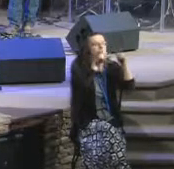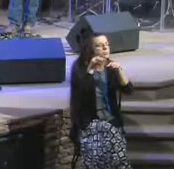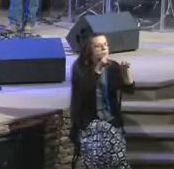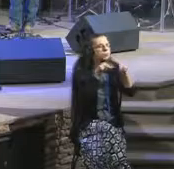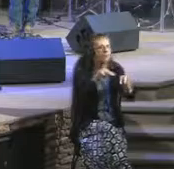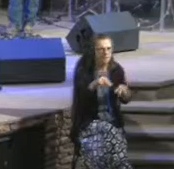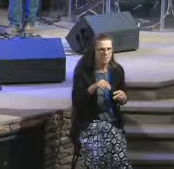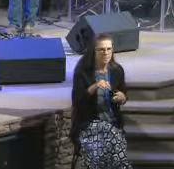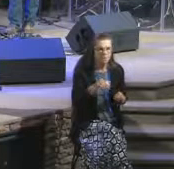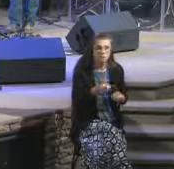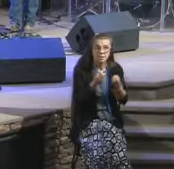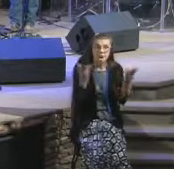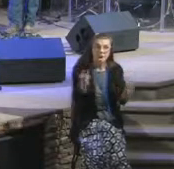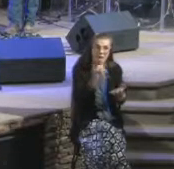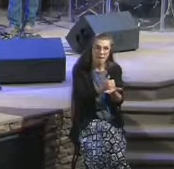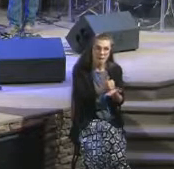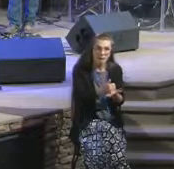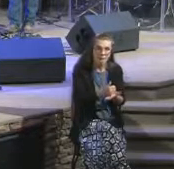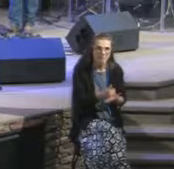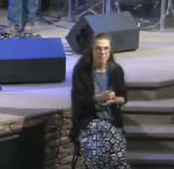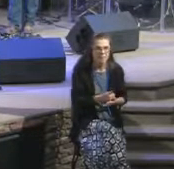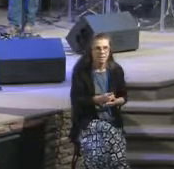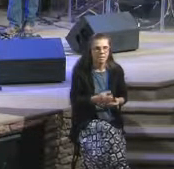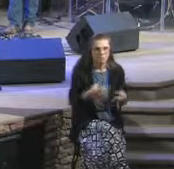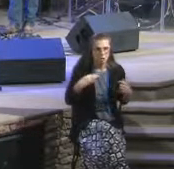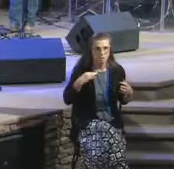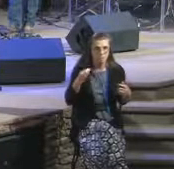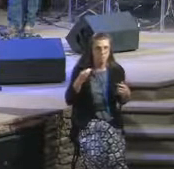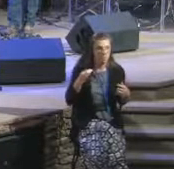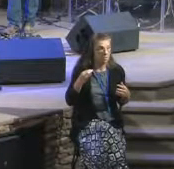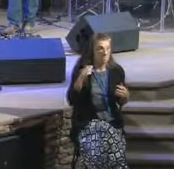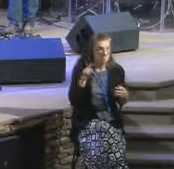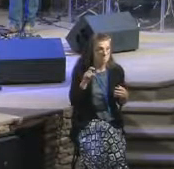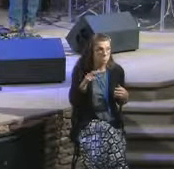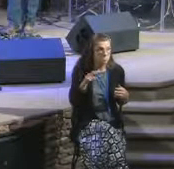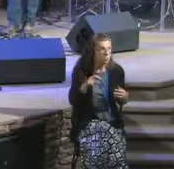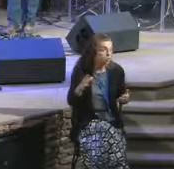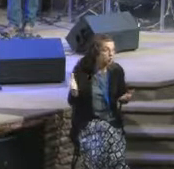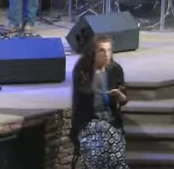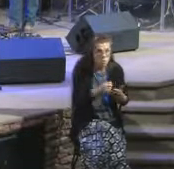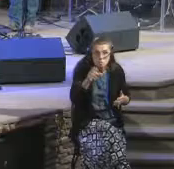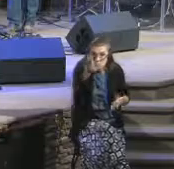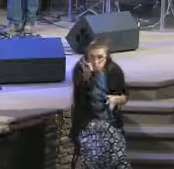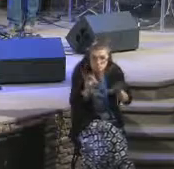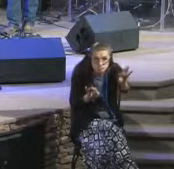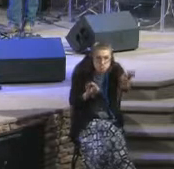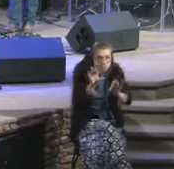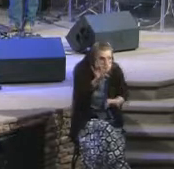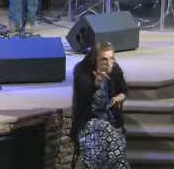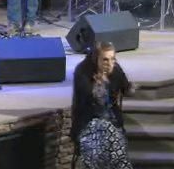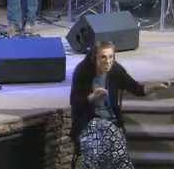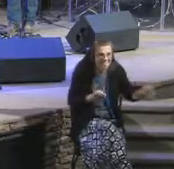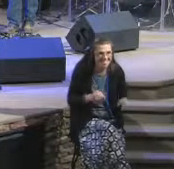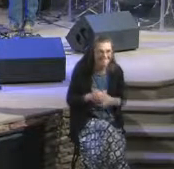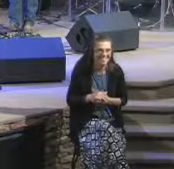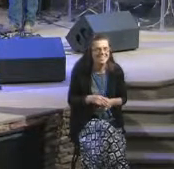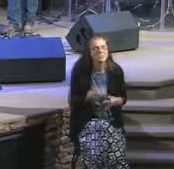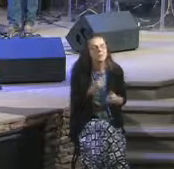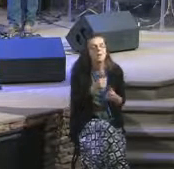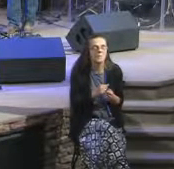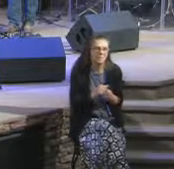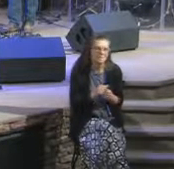and she needs a lot of help. And if we don't get volunteers, she says she's going into recruiting mode immediately. So please volunteer